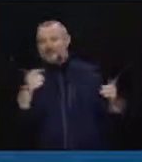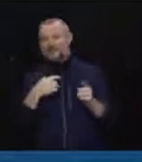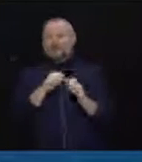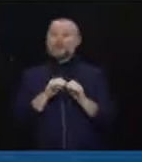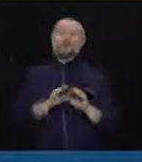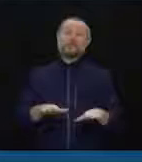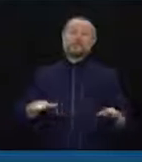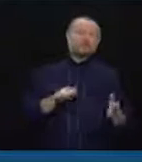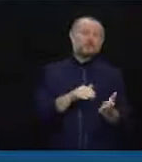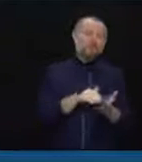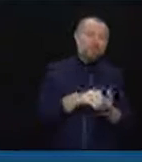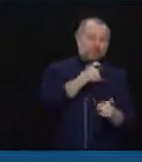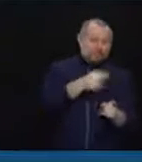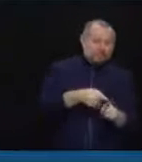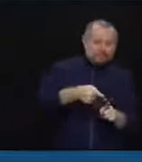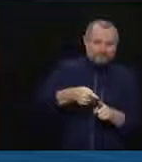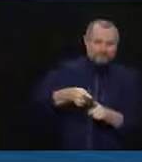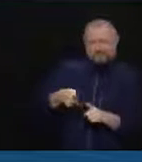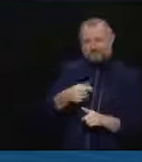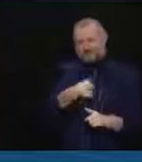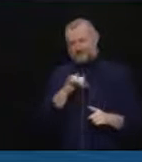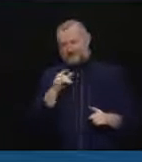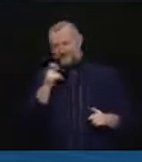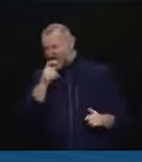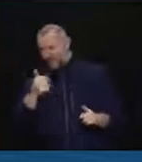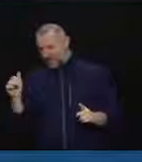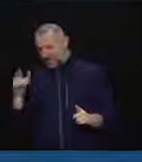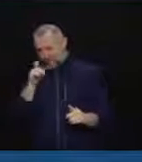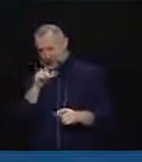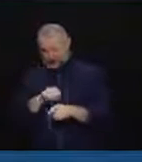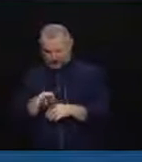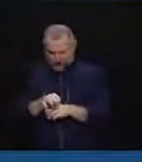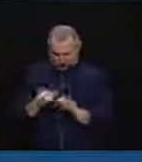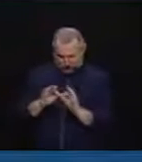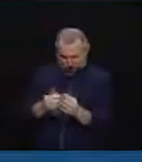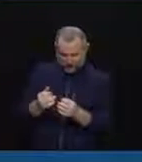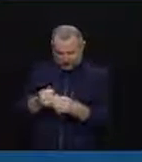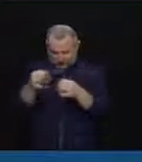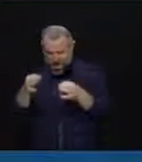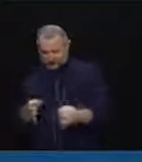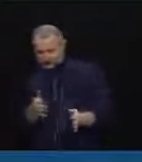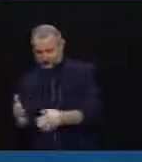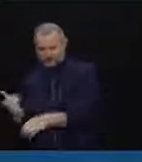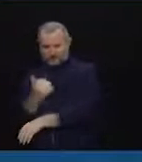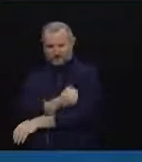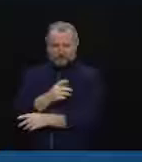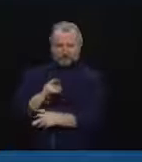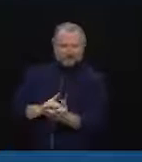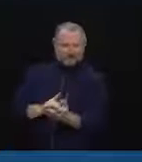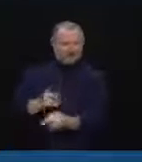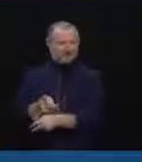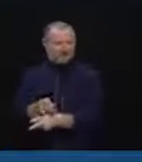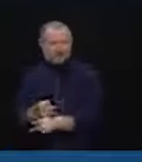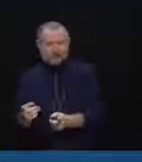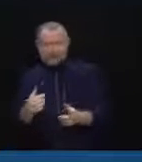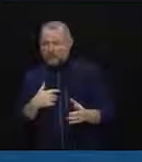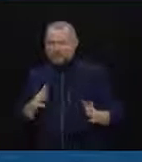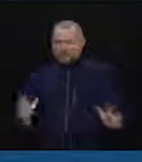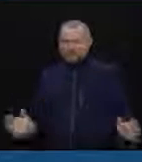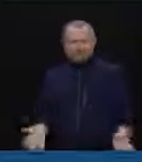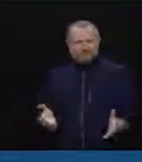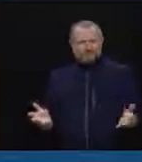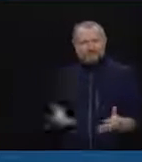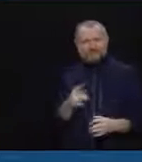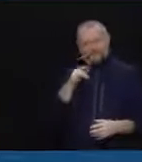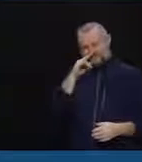families' healthcare decisions. Please get your kids vaccinated. Let's give them that extra suit of armor. When the time